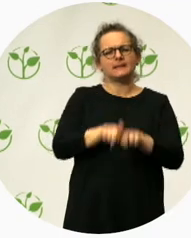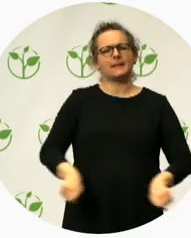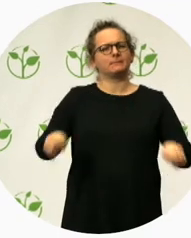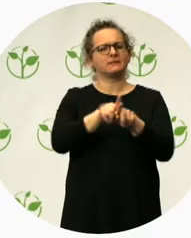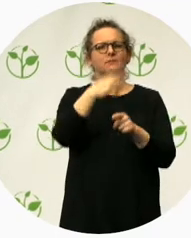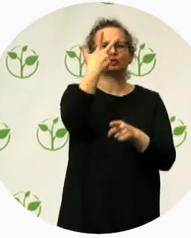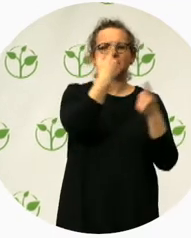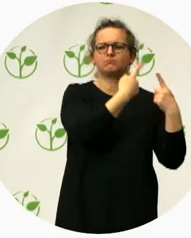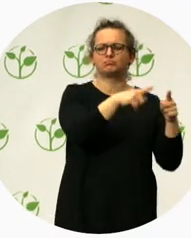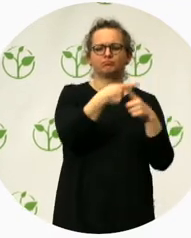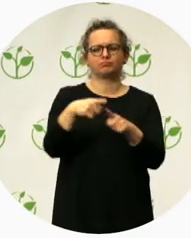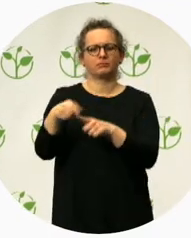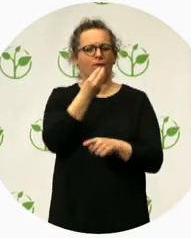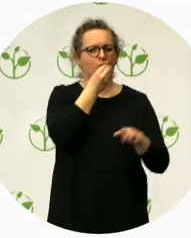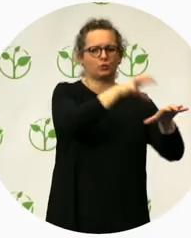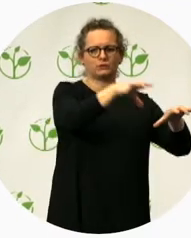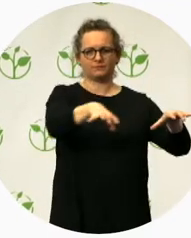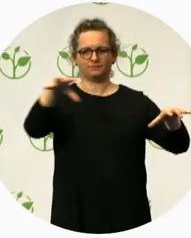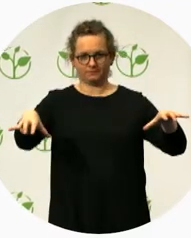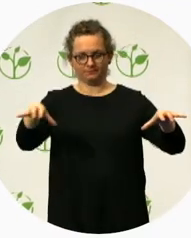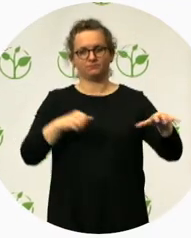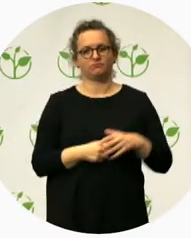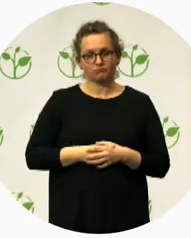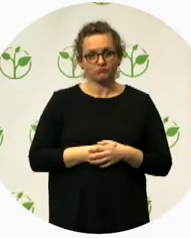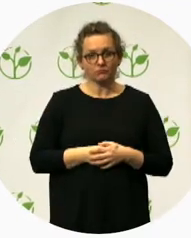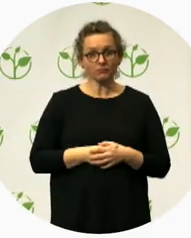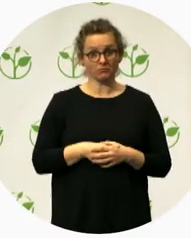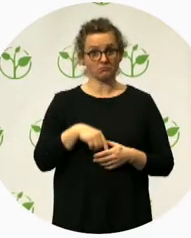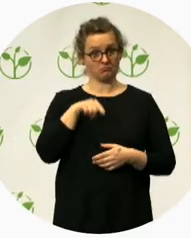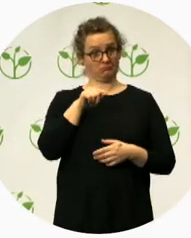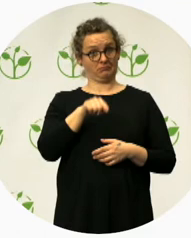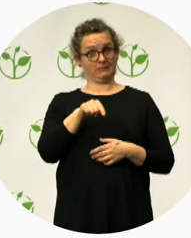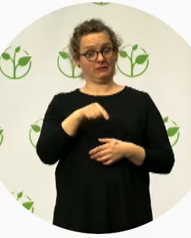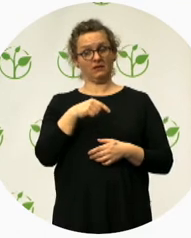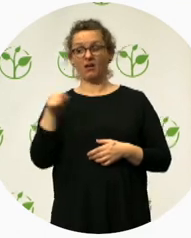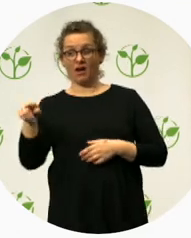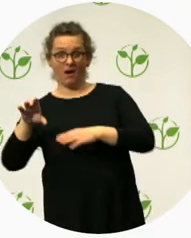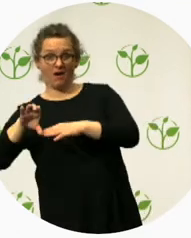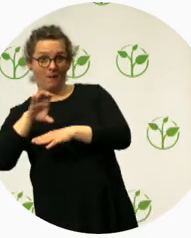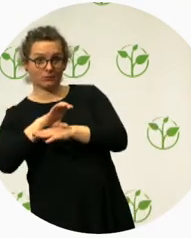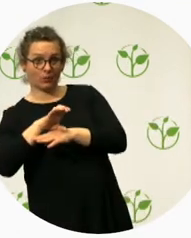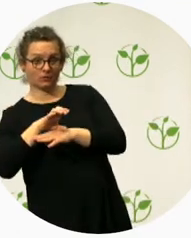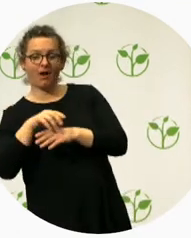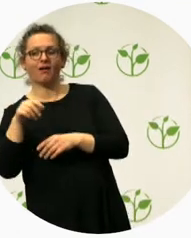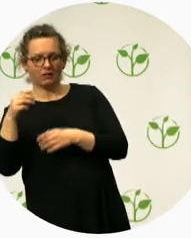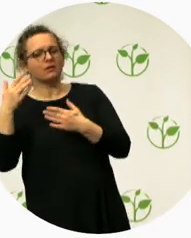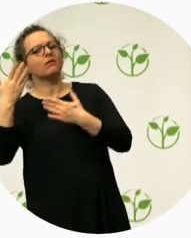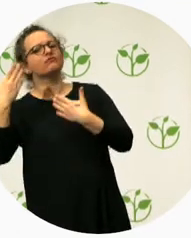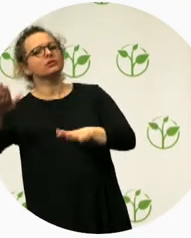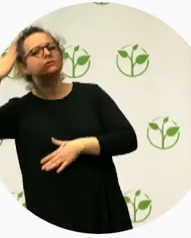communication board that relates to this location. Predict your behavior and make that available to you. You can always switch off and use something